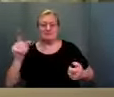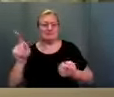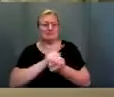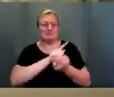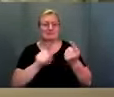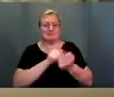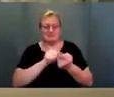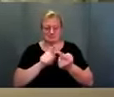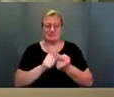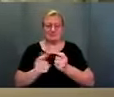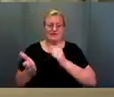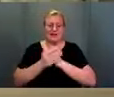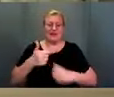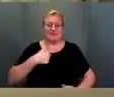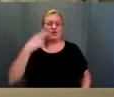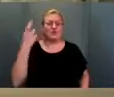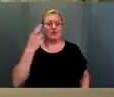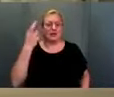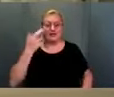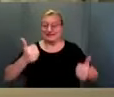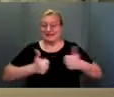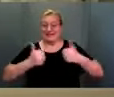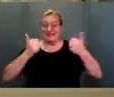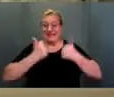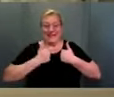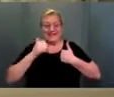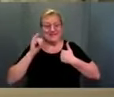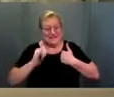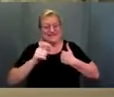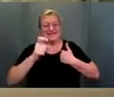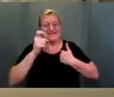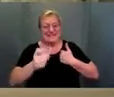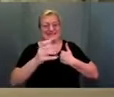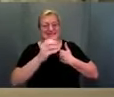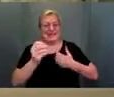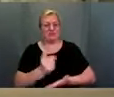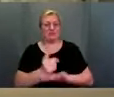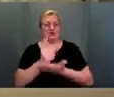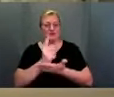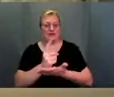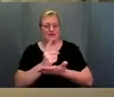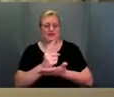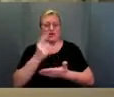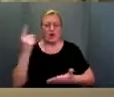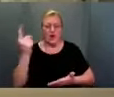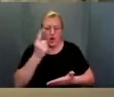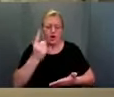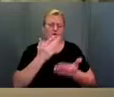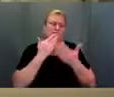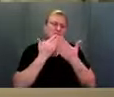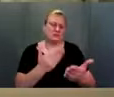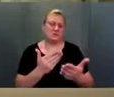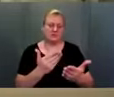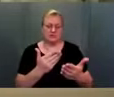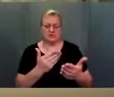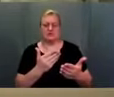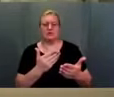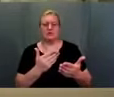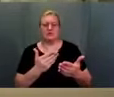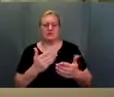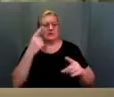and have helped me to realize that life is a gift and a privilege. And we should always move with gratitude. And throughout its ups and